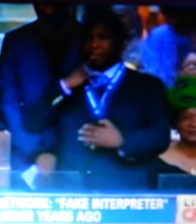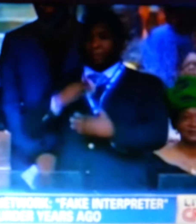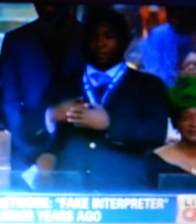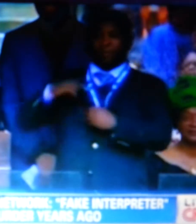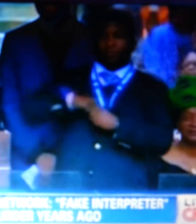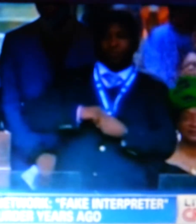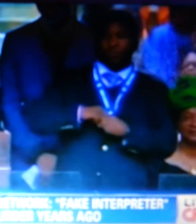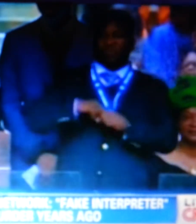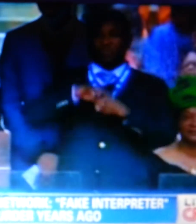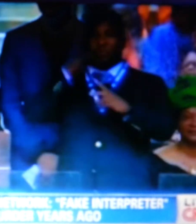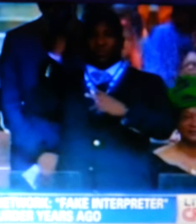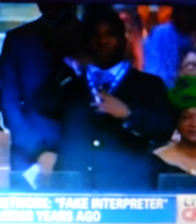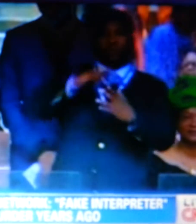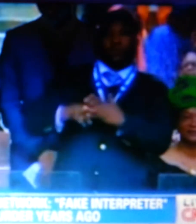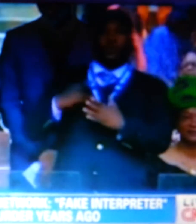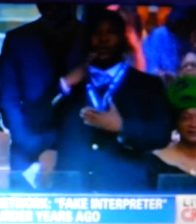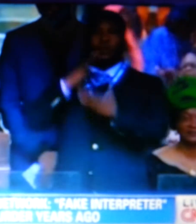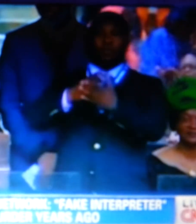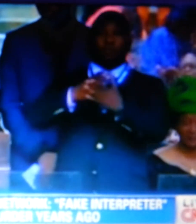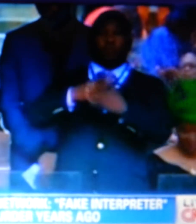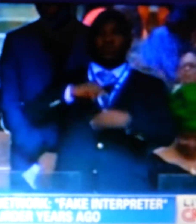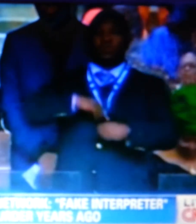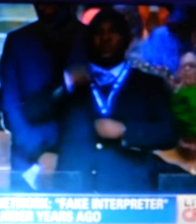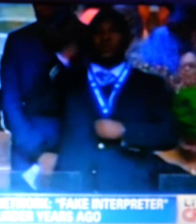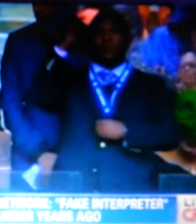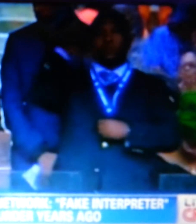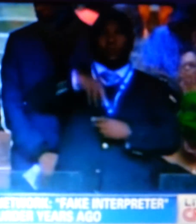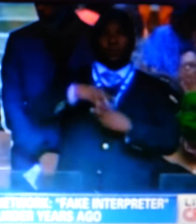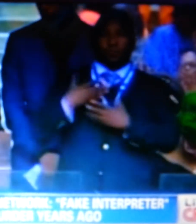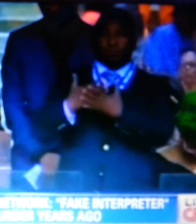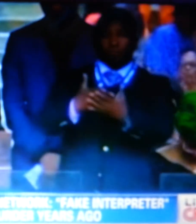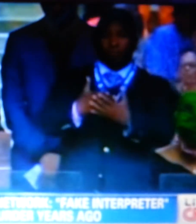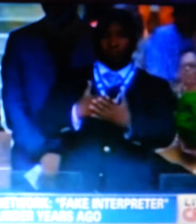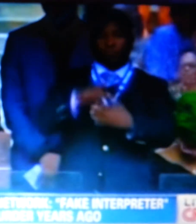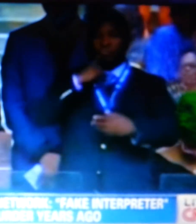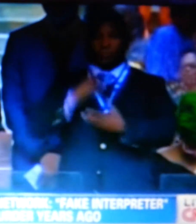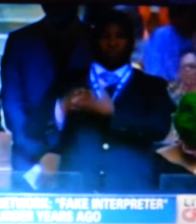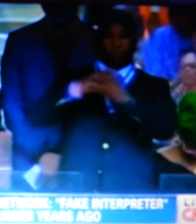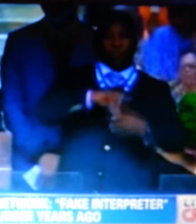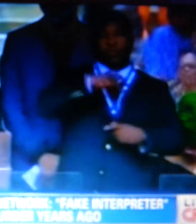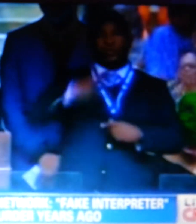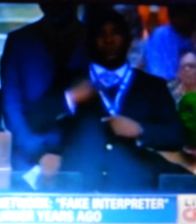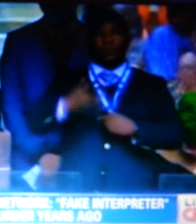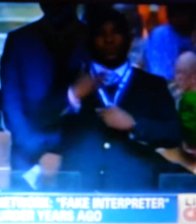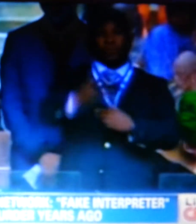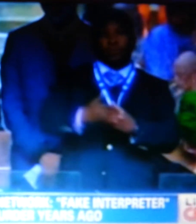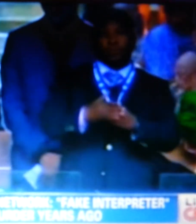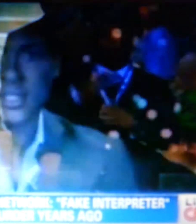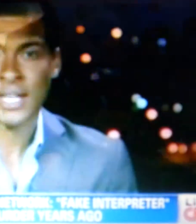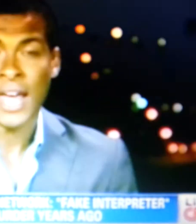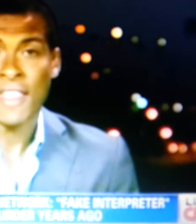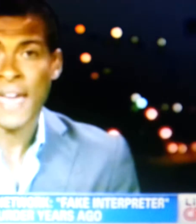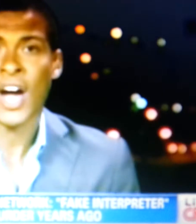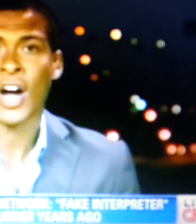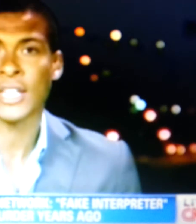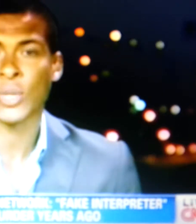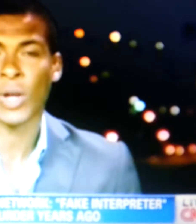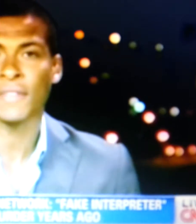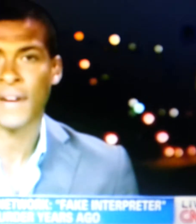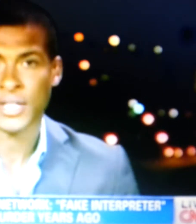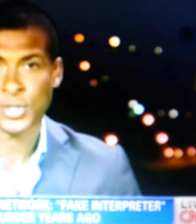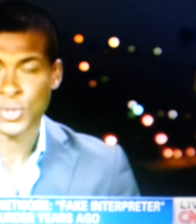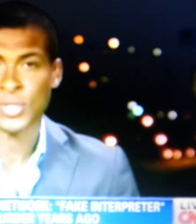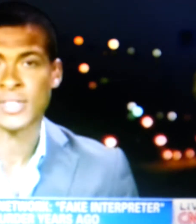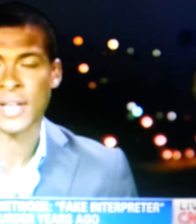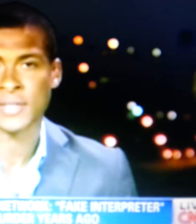Deaf Federation of South Africa says they've complained about this man back in 2012. They say the government didn't do anything. They also said they are